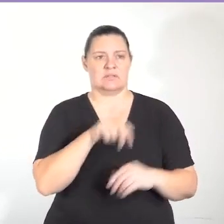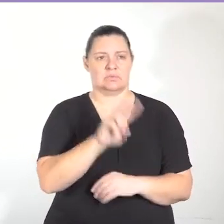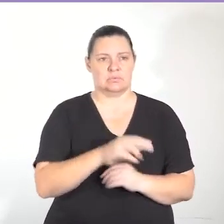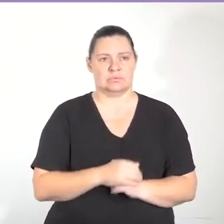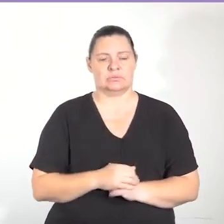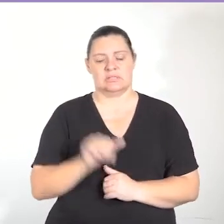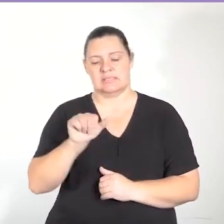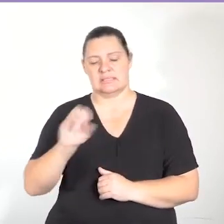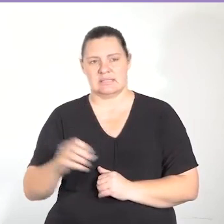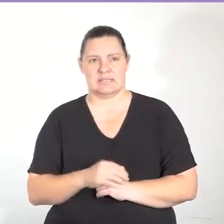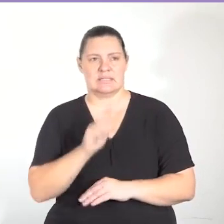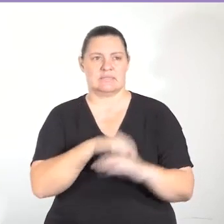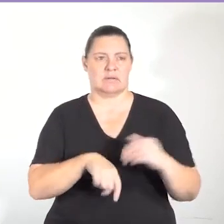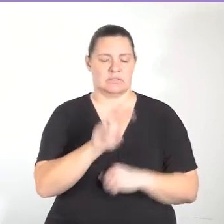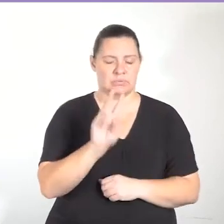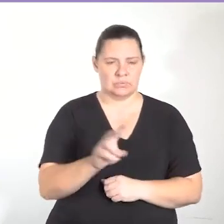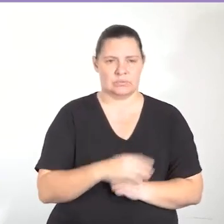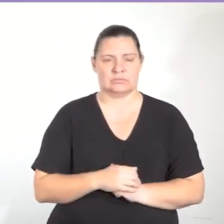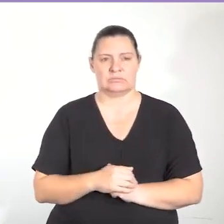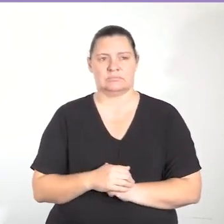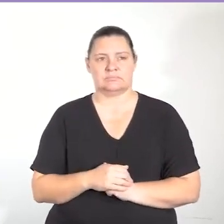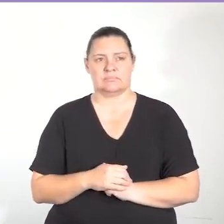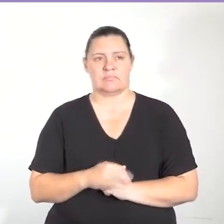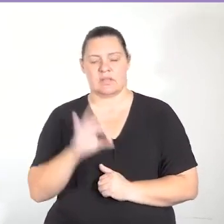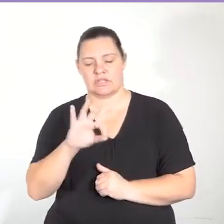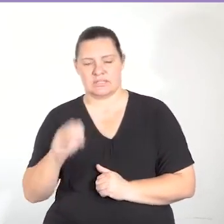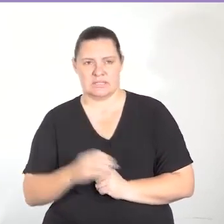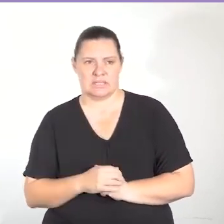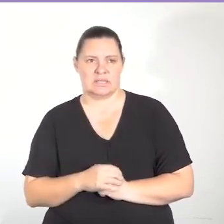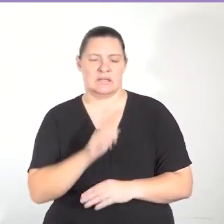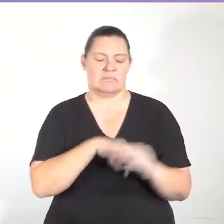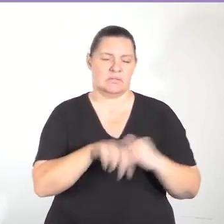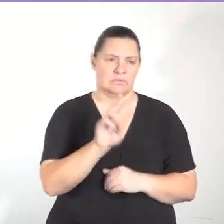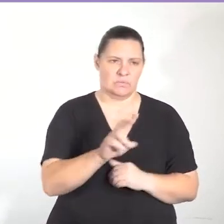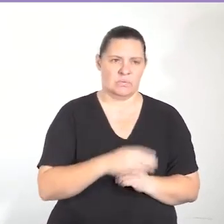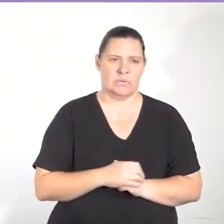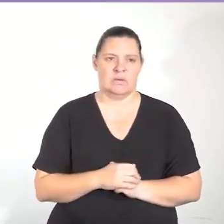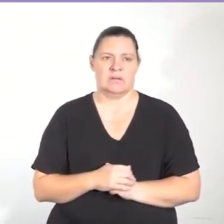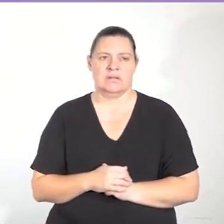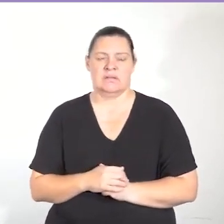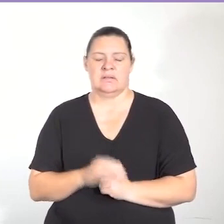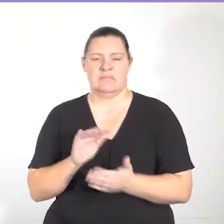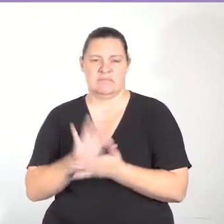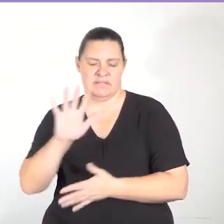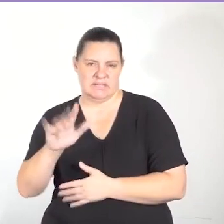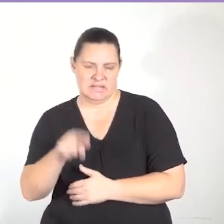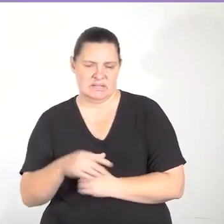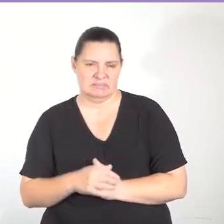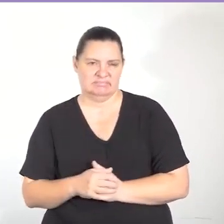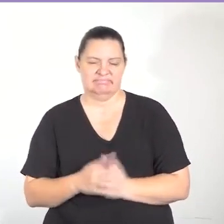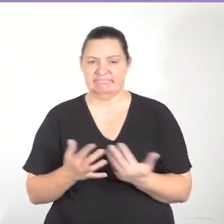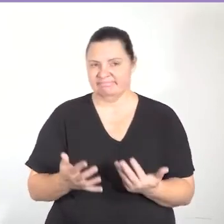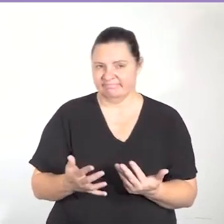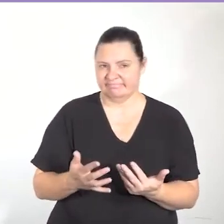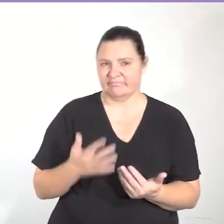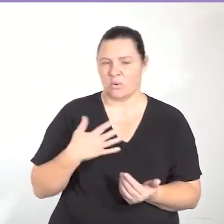by 2, that is 60. We divide by 2, gives us 30. Divide by 2, gives us